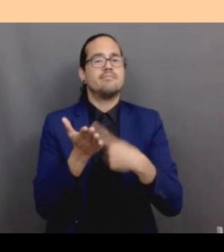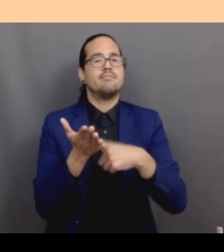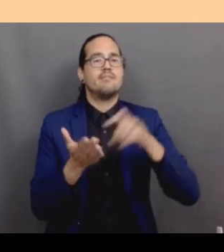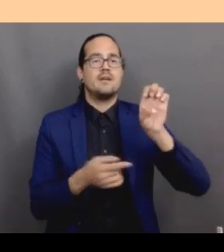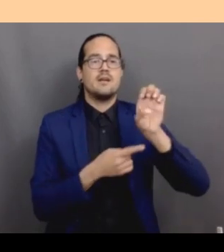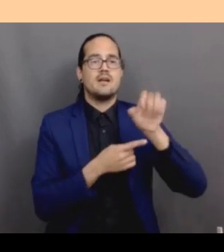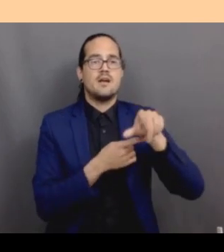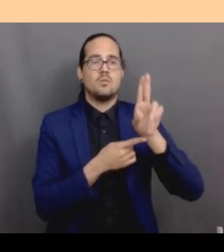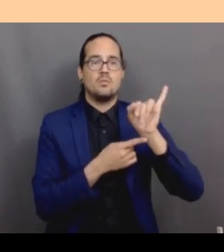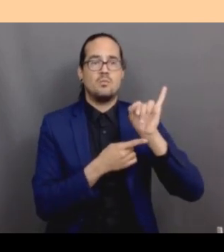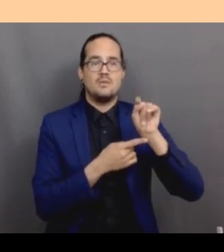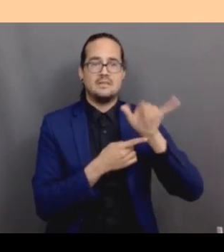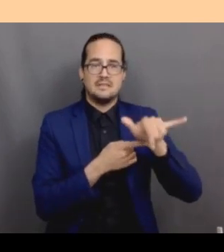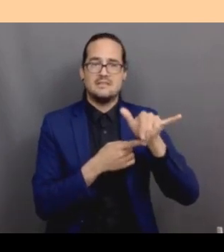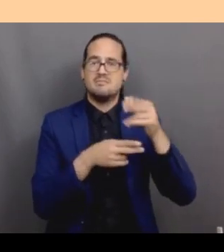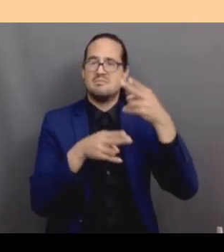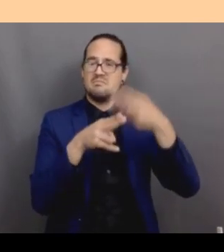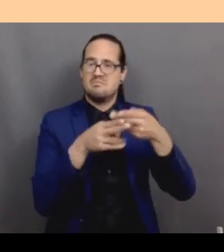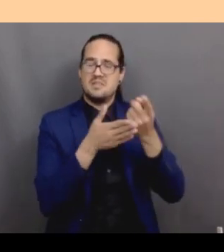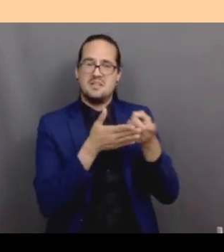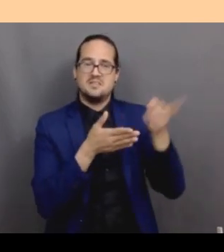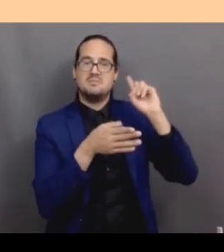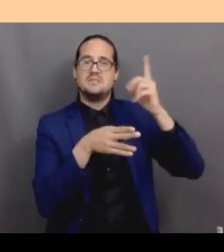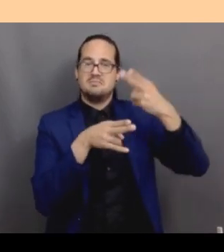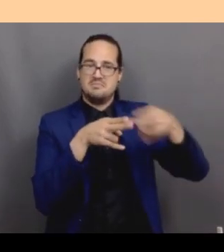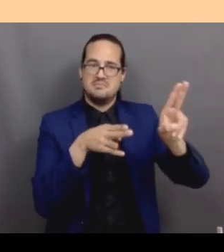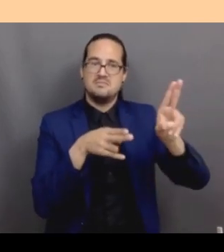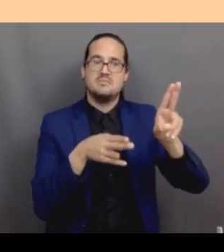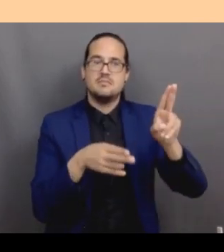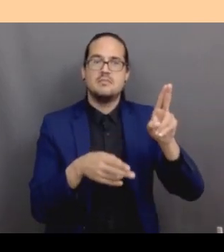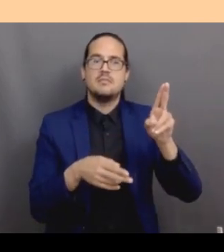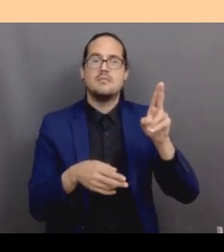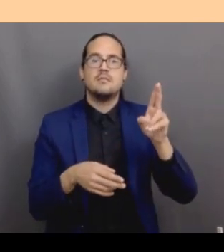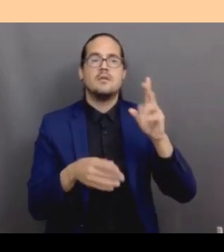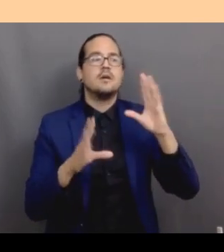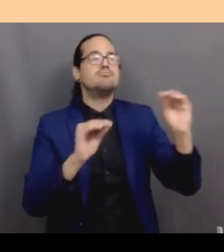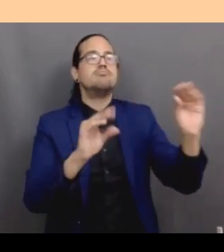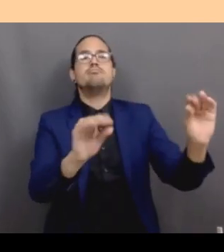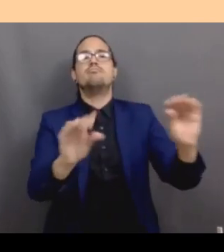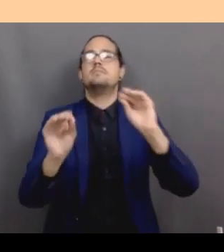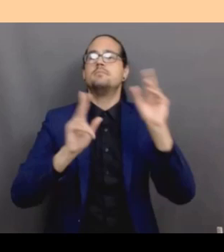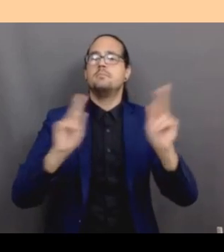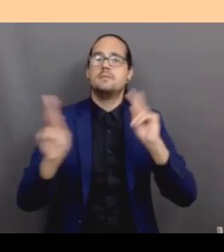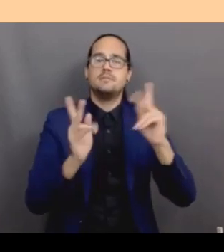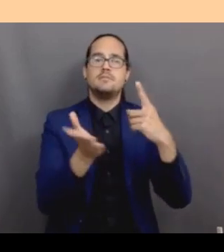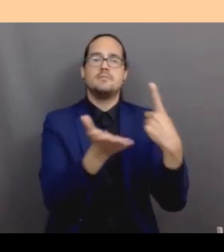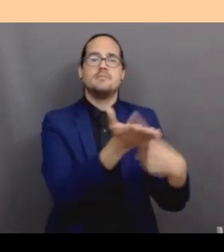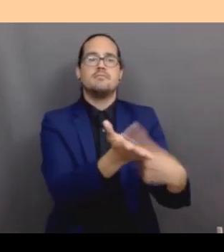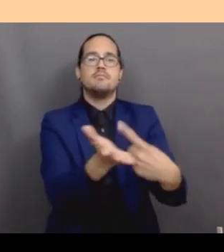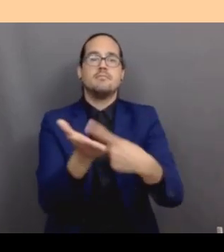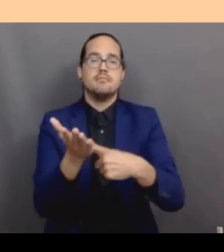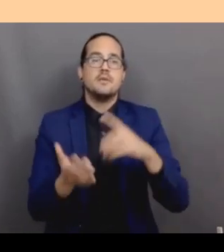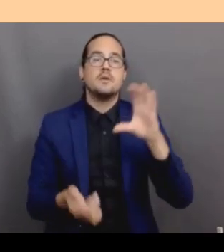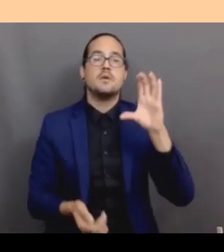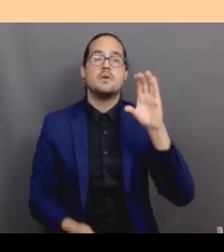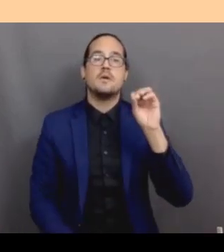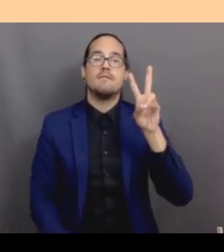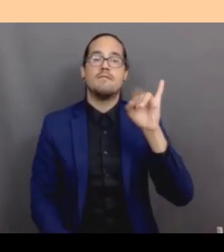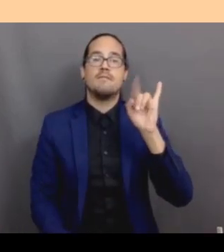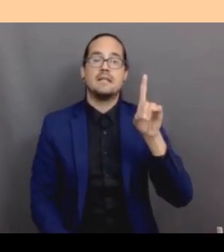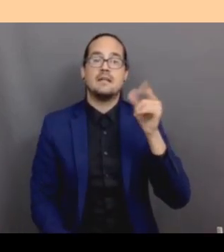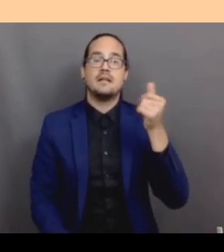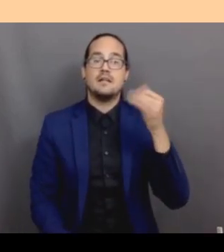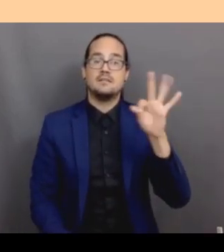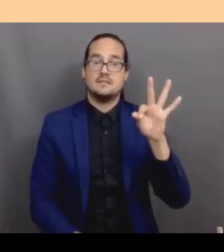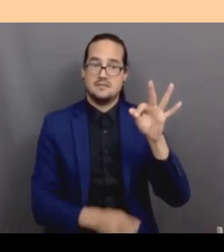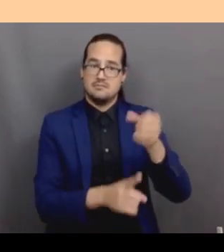are hearing reports across the country that COVID-19 is disproportionately affecting our communities of color. And you did touch on